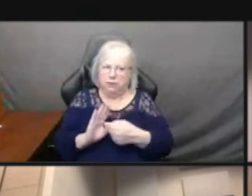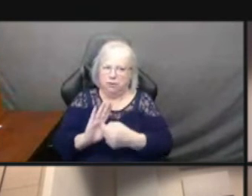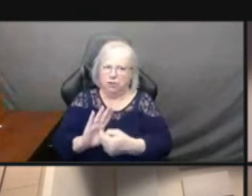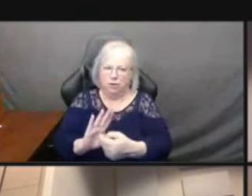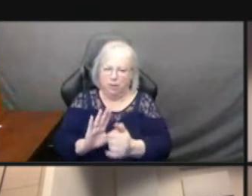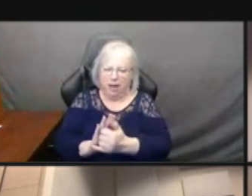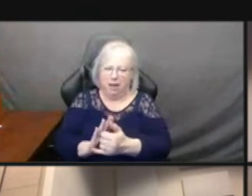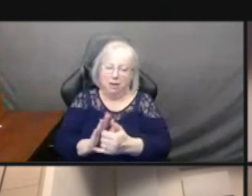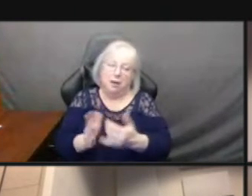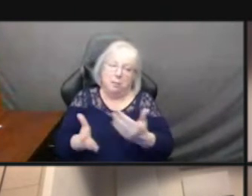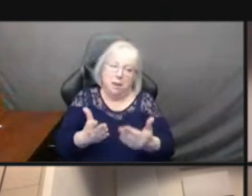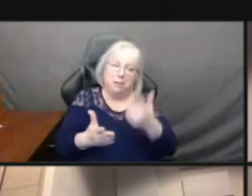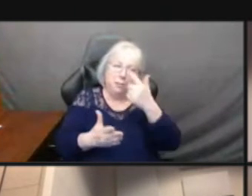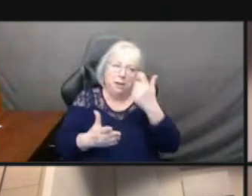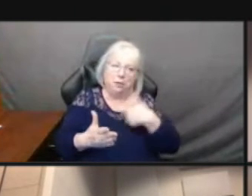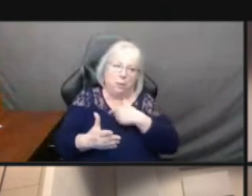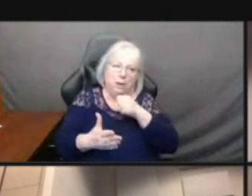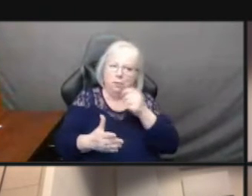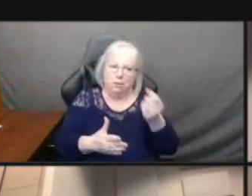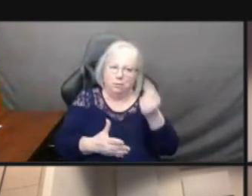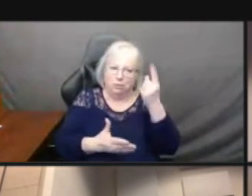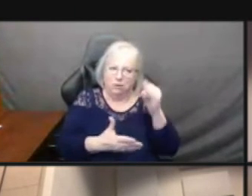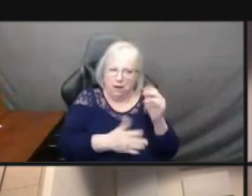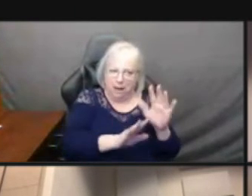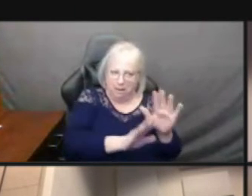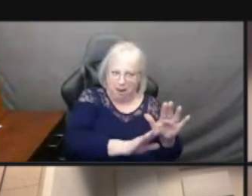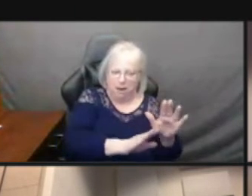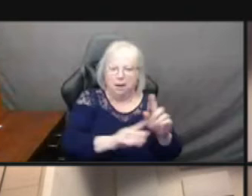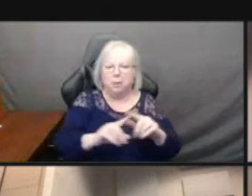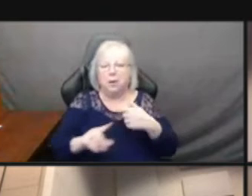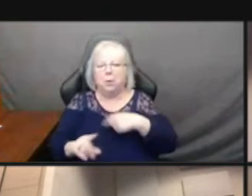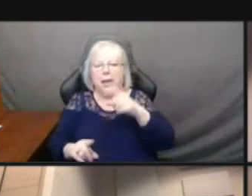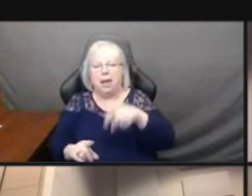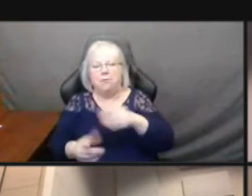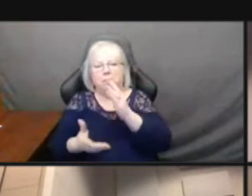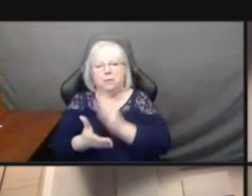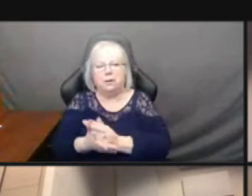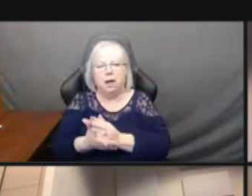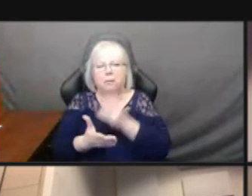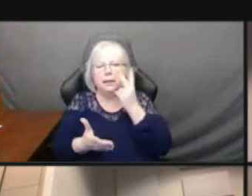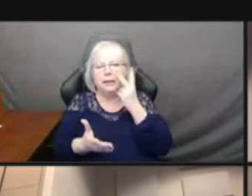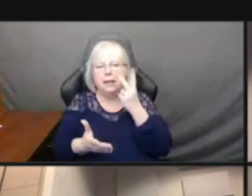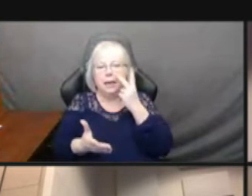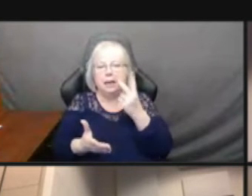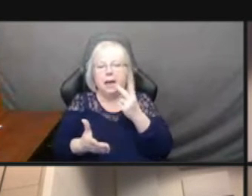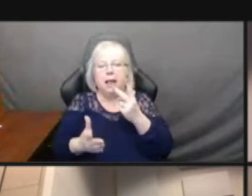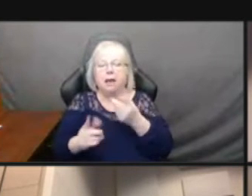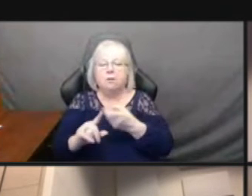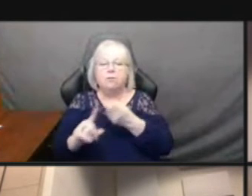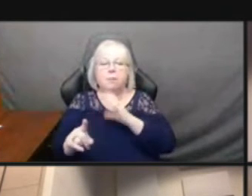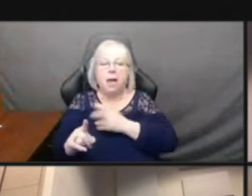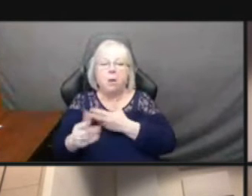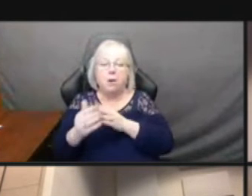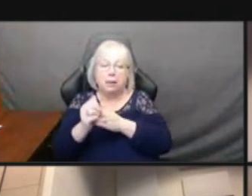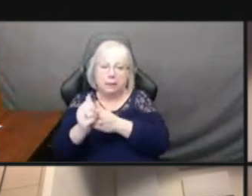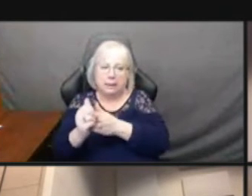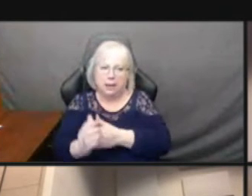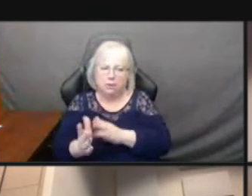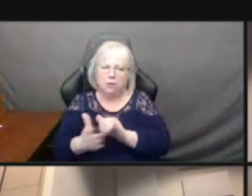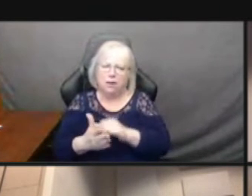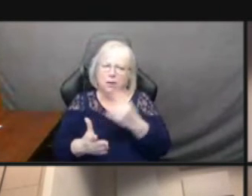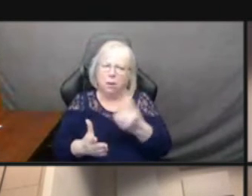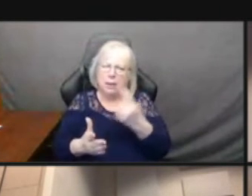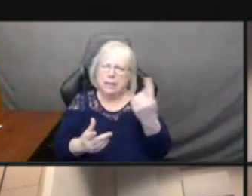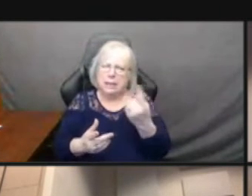said, we don't understand it. But we've got to stop seeing from our leaders that there is always something